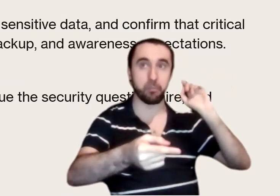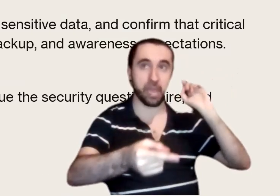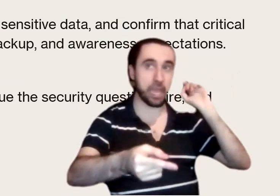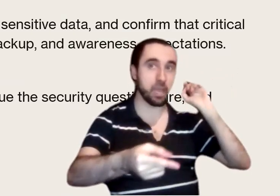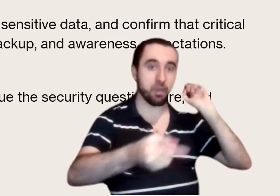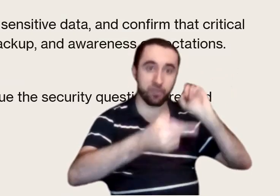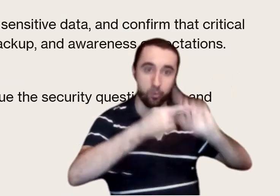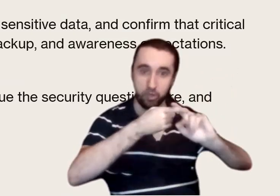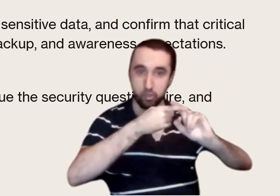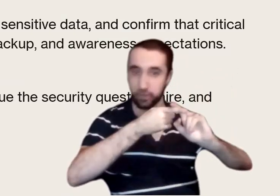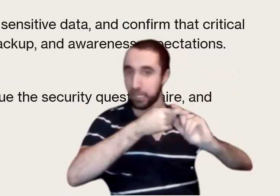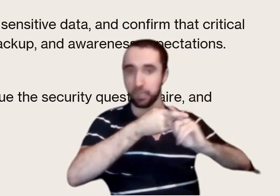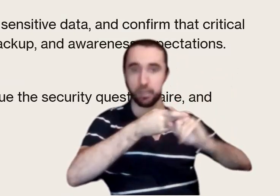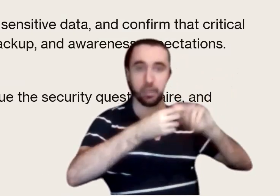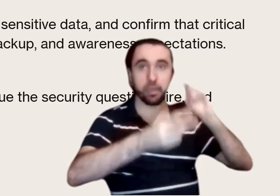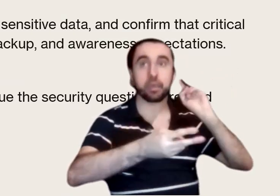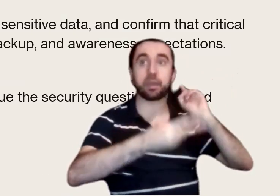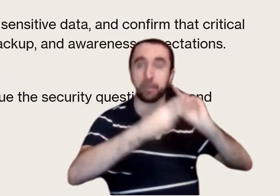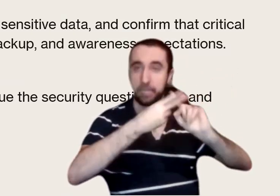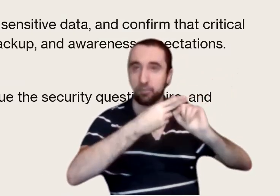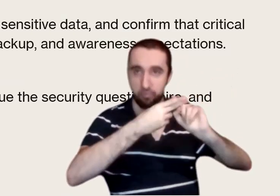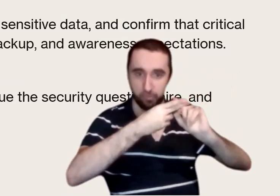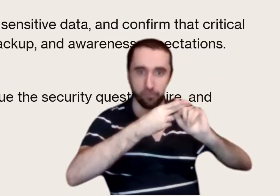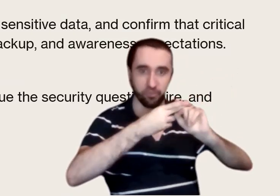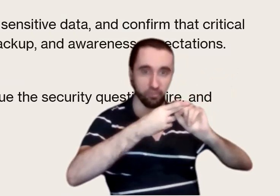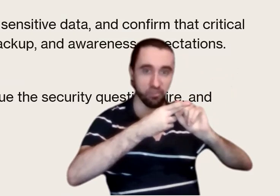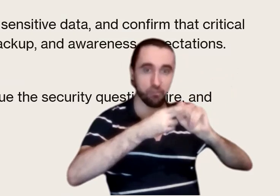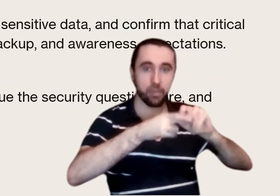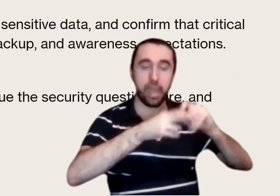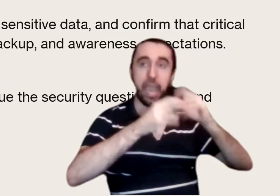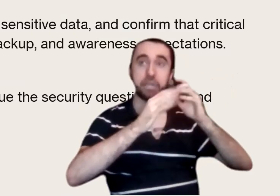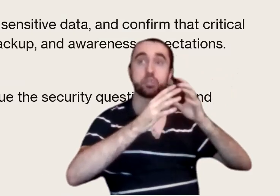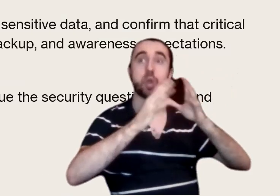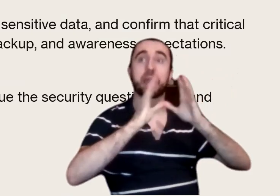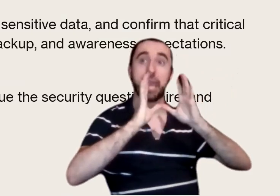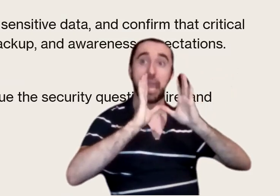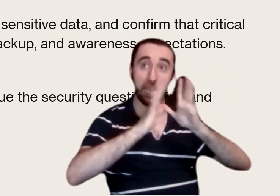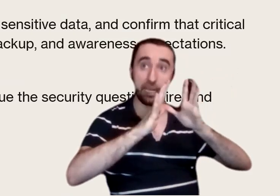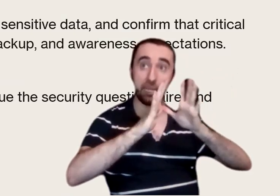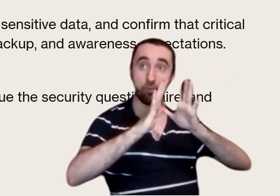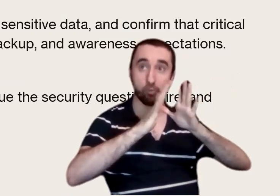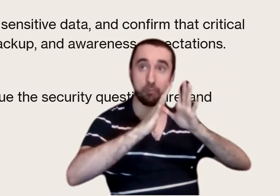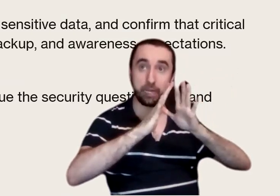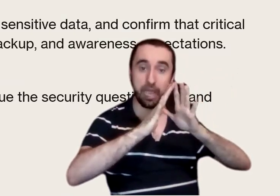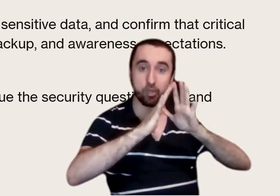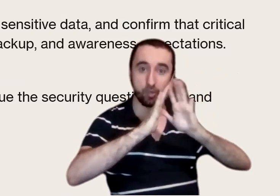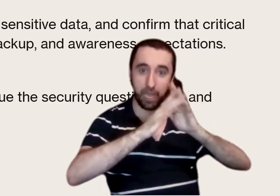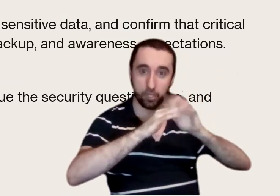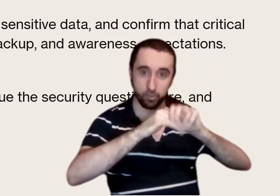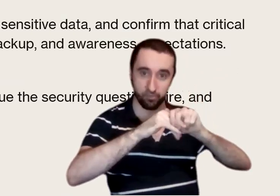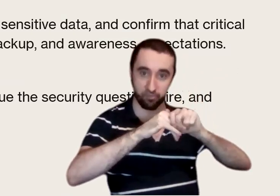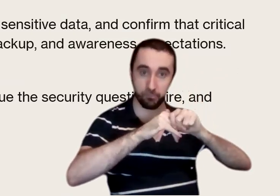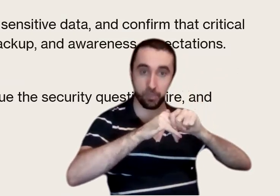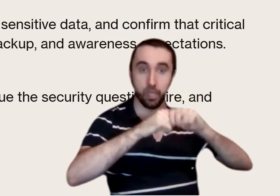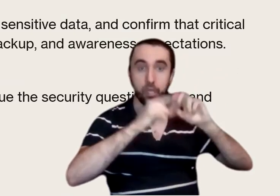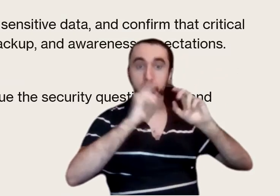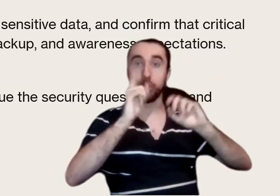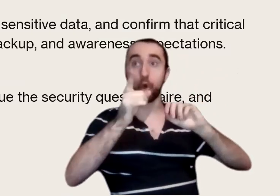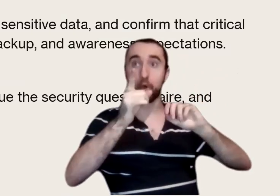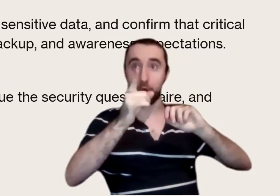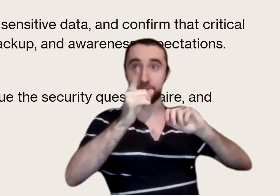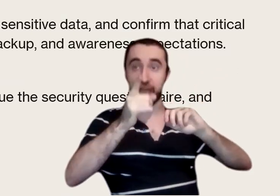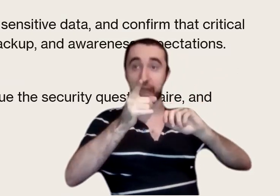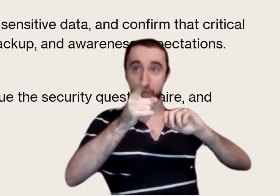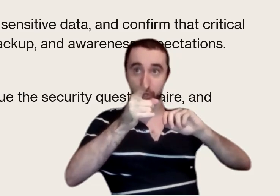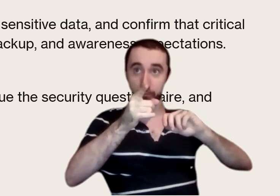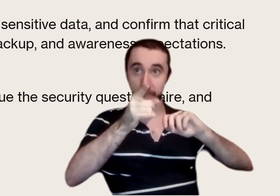will prepare the questionnaire, collect responses, and track any remediation actions.